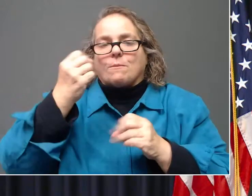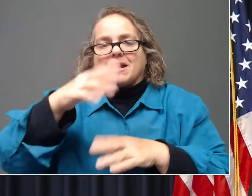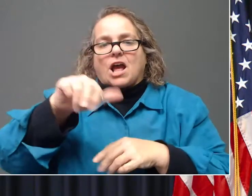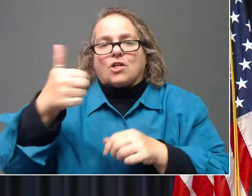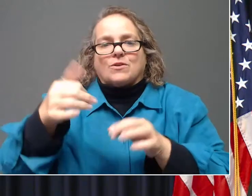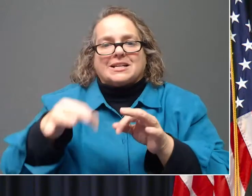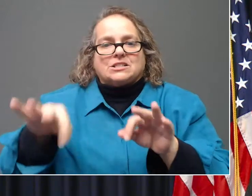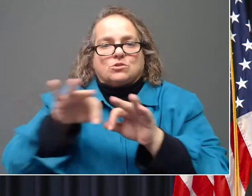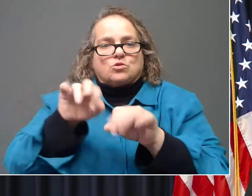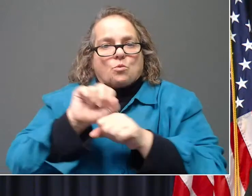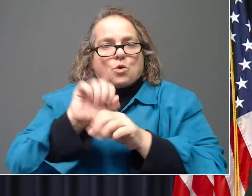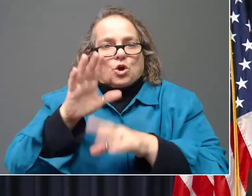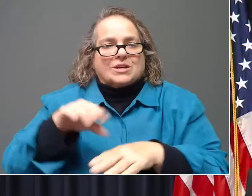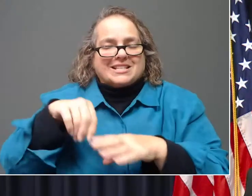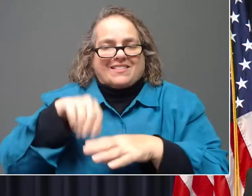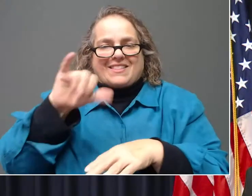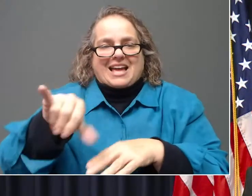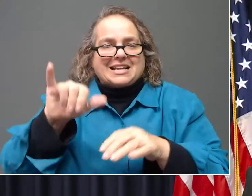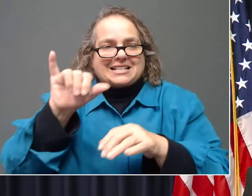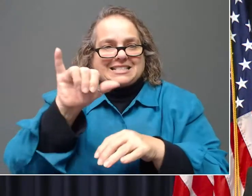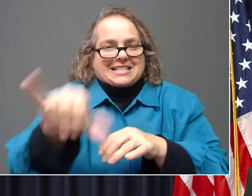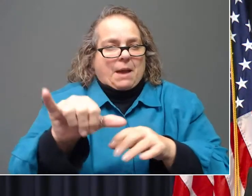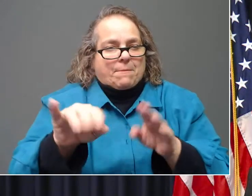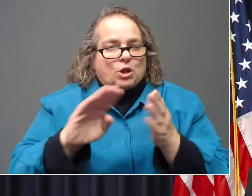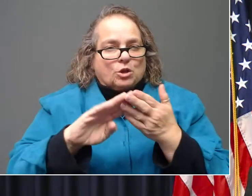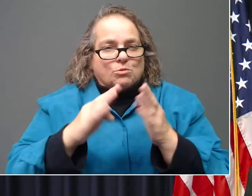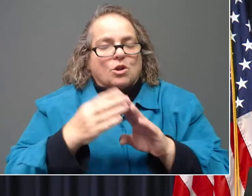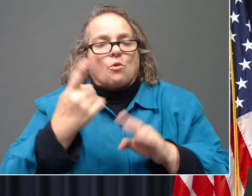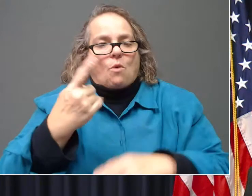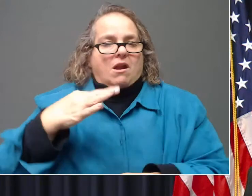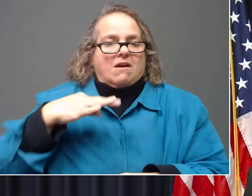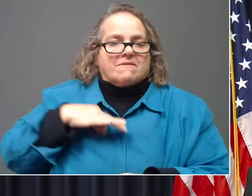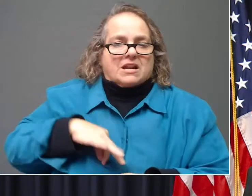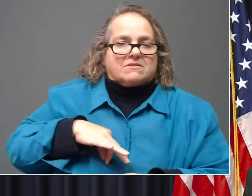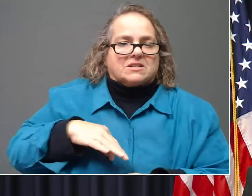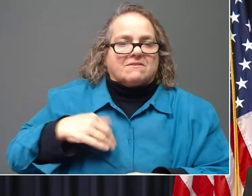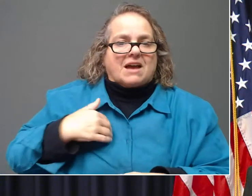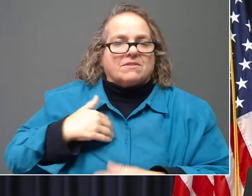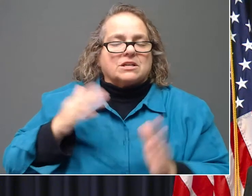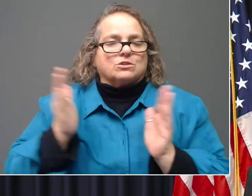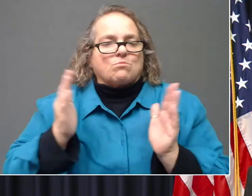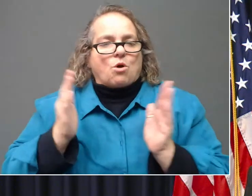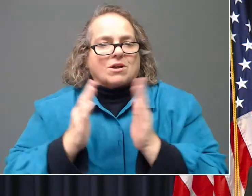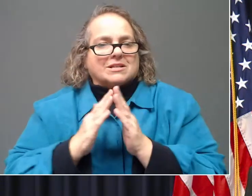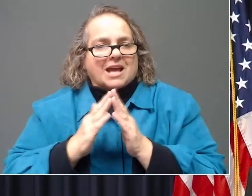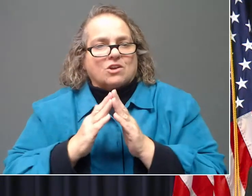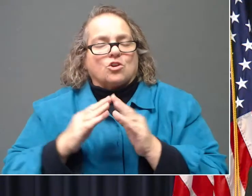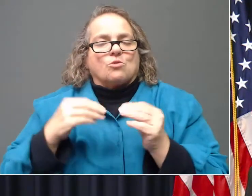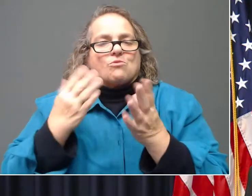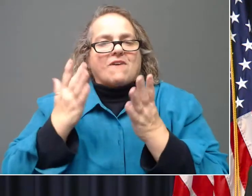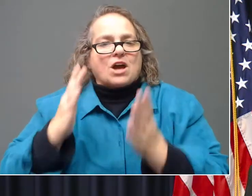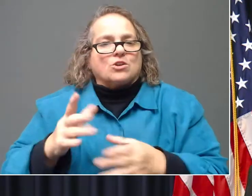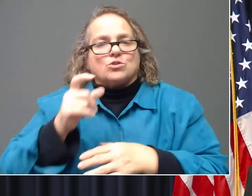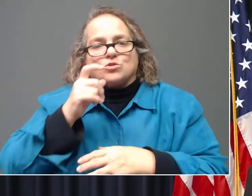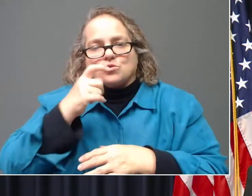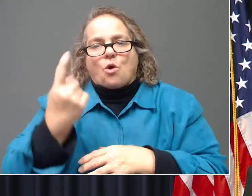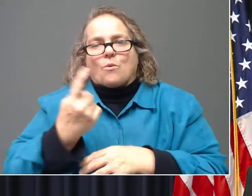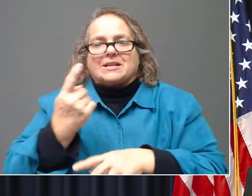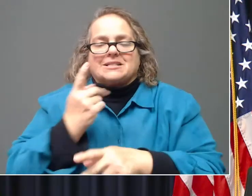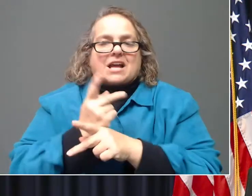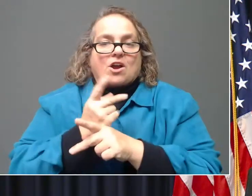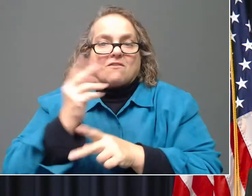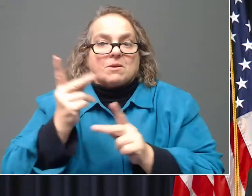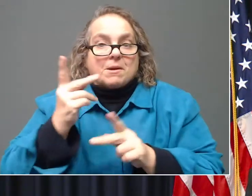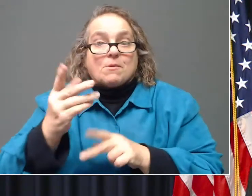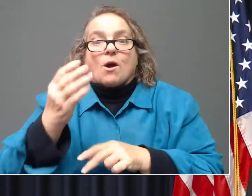that same community. This is one of the advantages of having those providers that normally take care of people. And we know there are many more